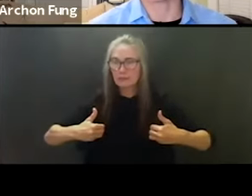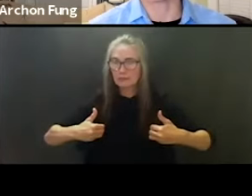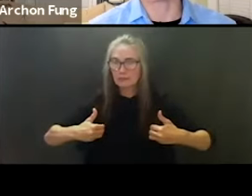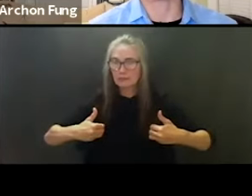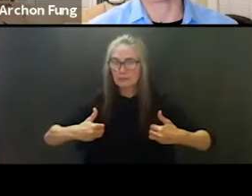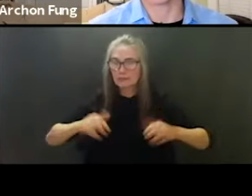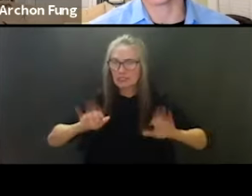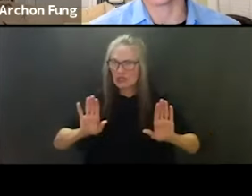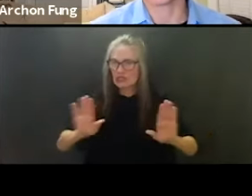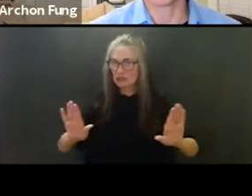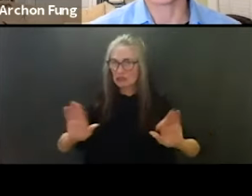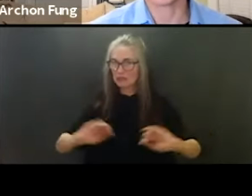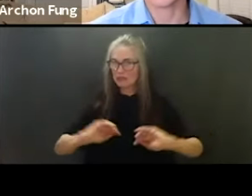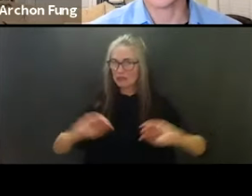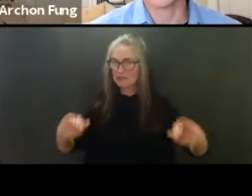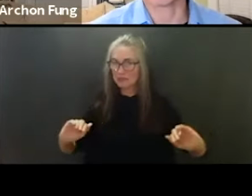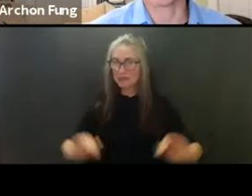in the purple zone right there.